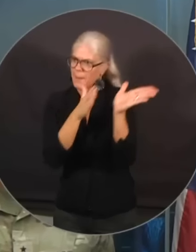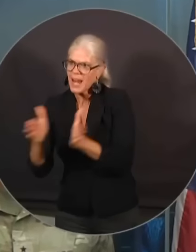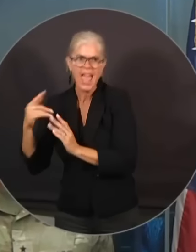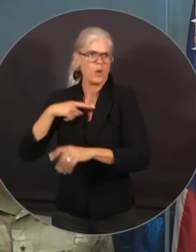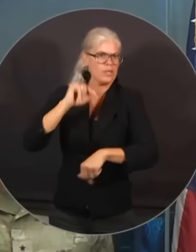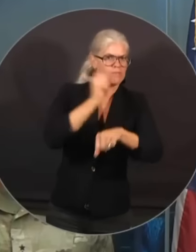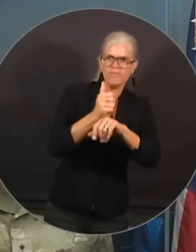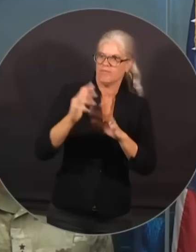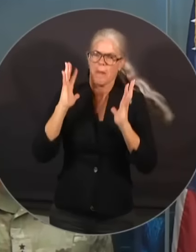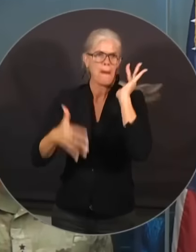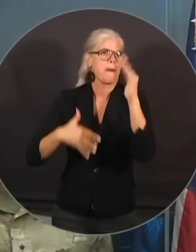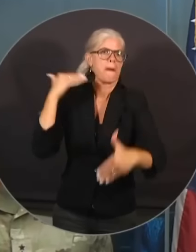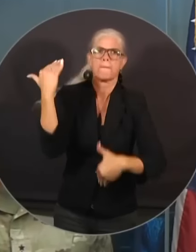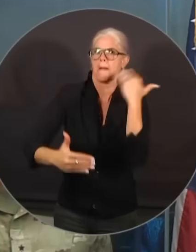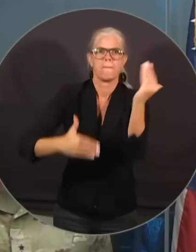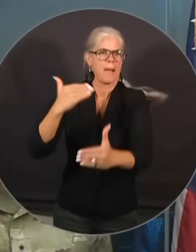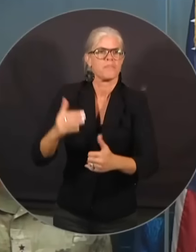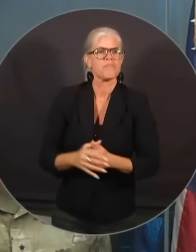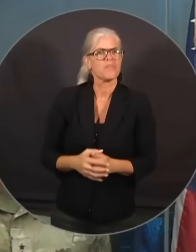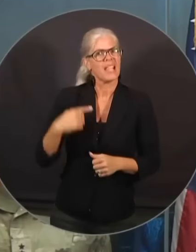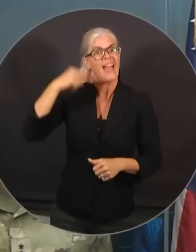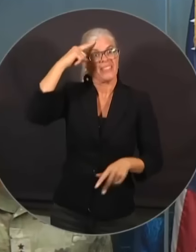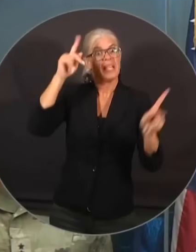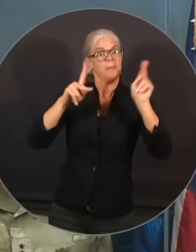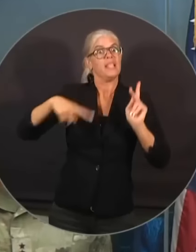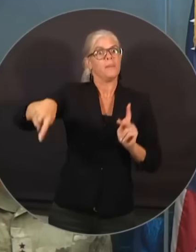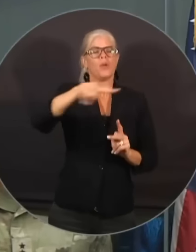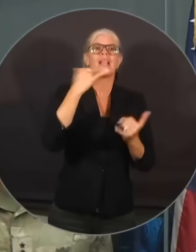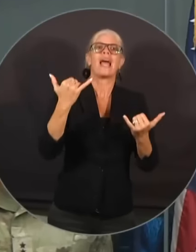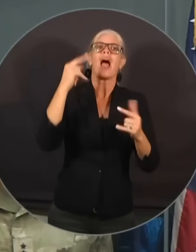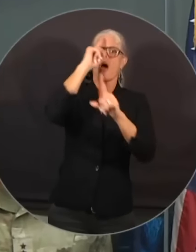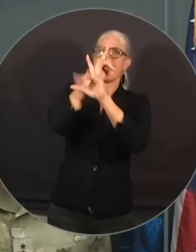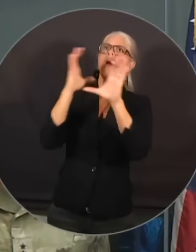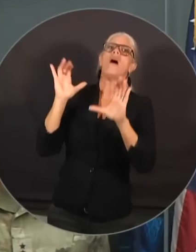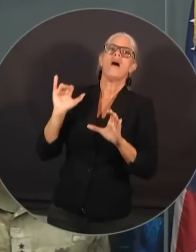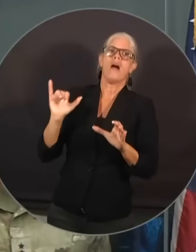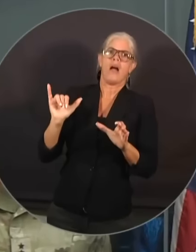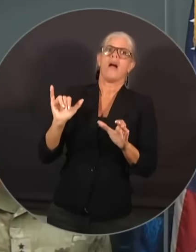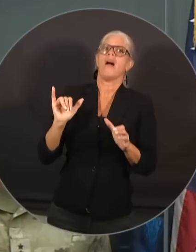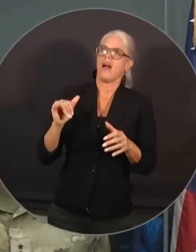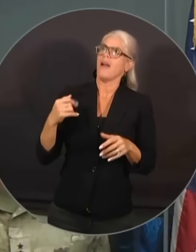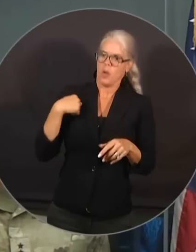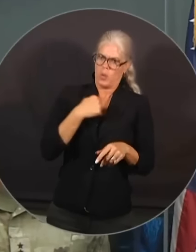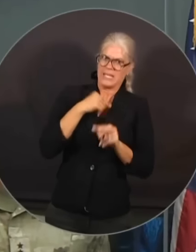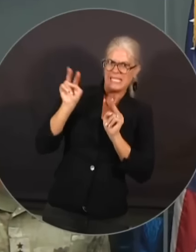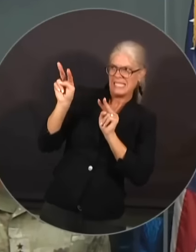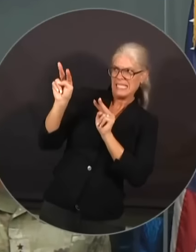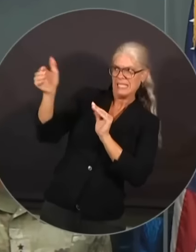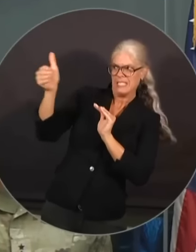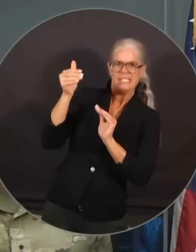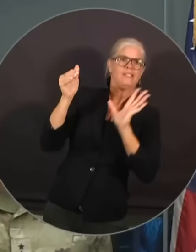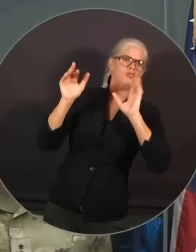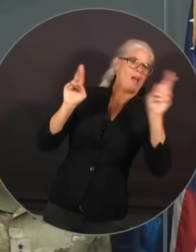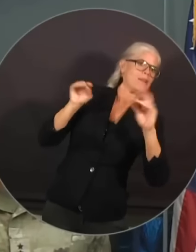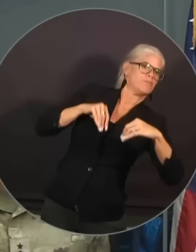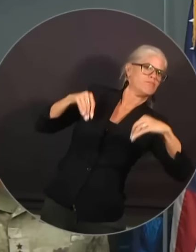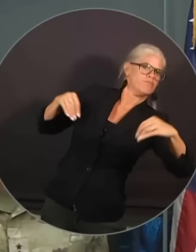we'll see. I think people have, you look at kind of these paths of how they're projecting it, and people have taken it